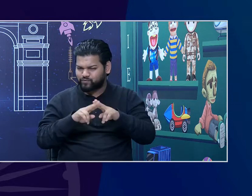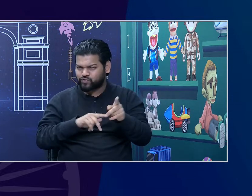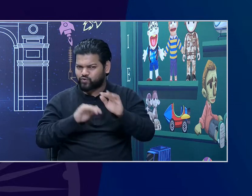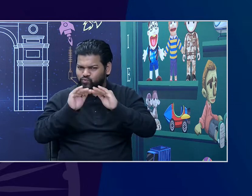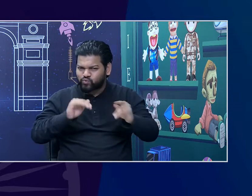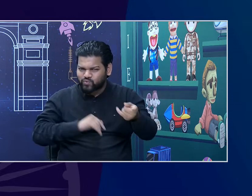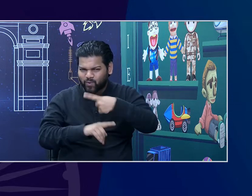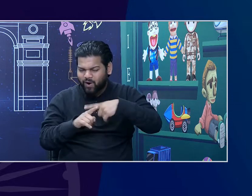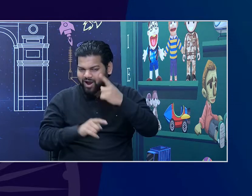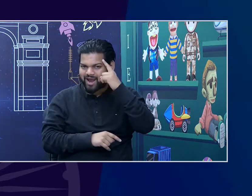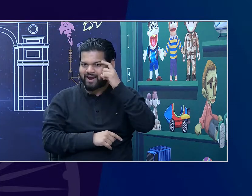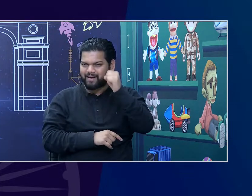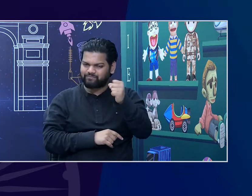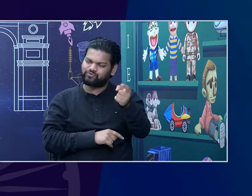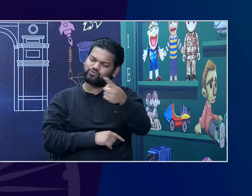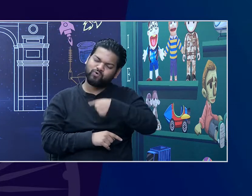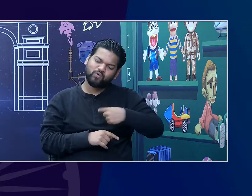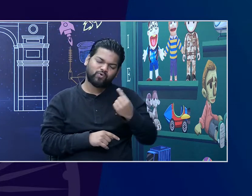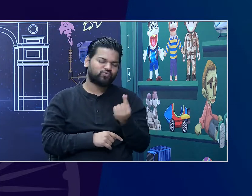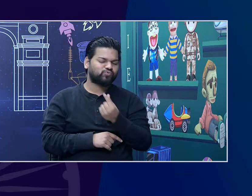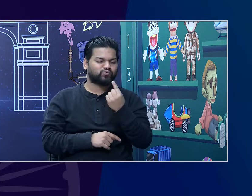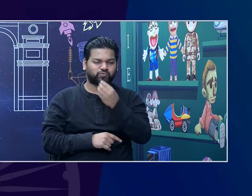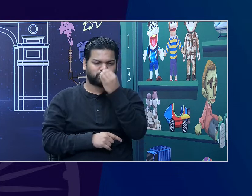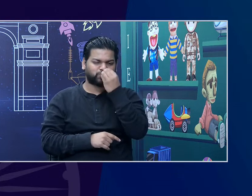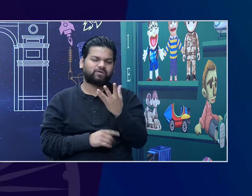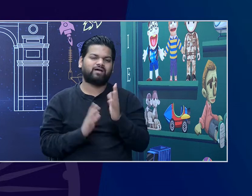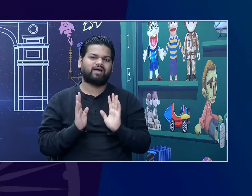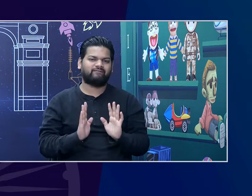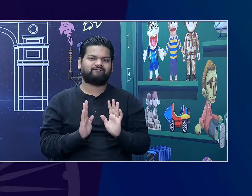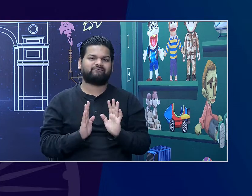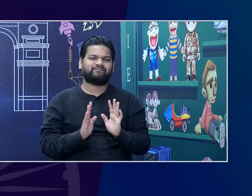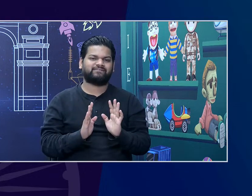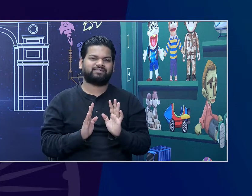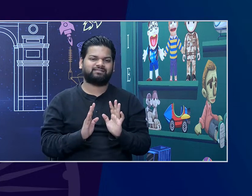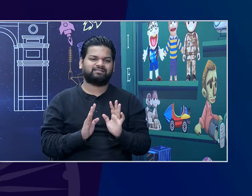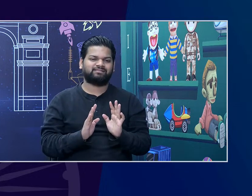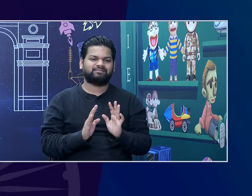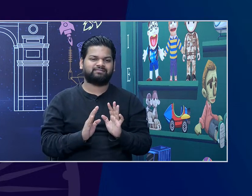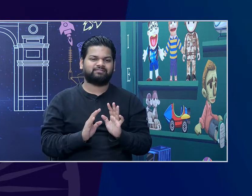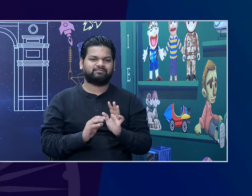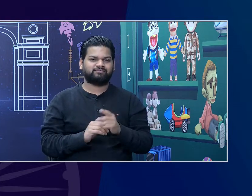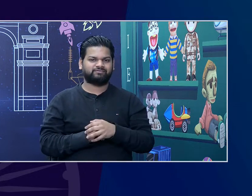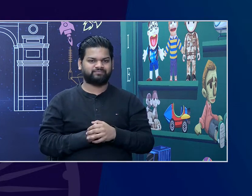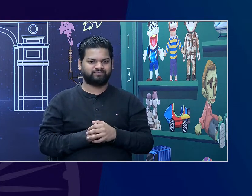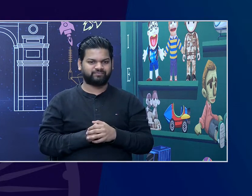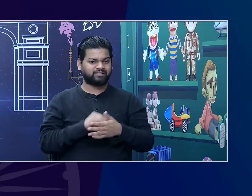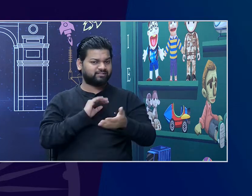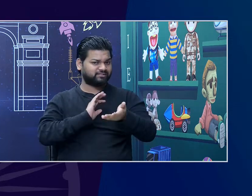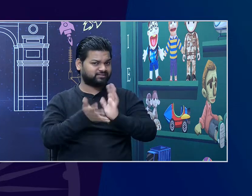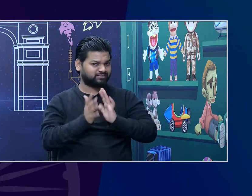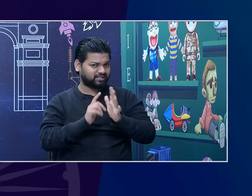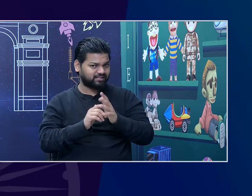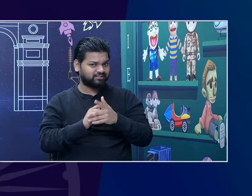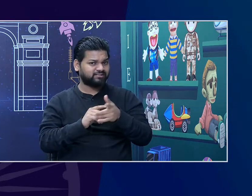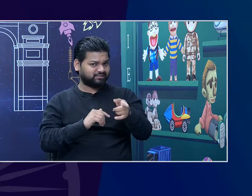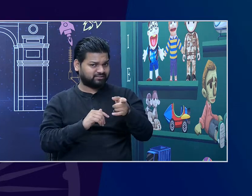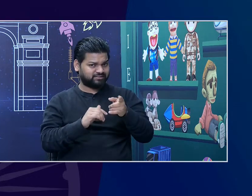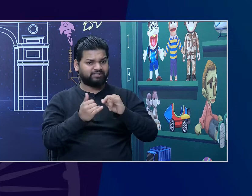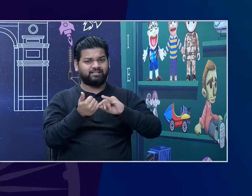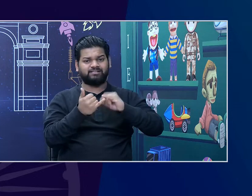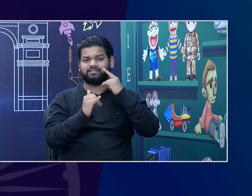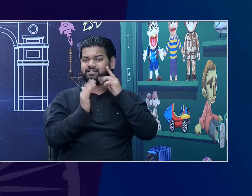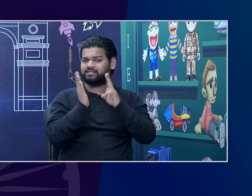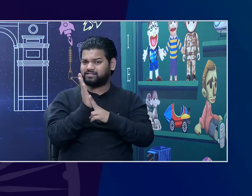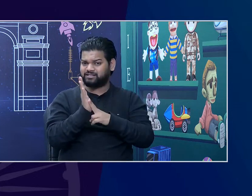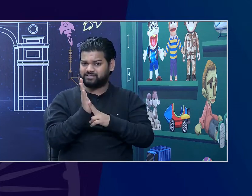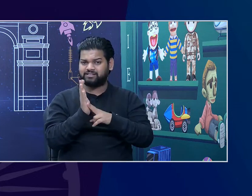and you will be able to use this very easily. We have for sin theta, we can write